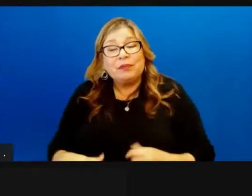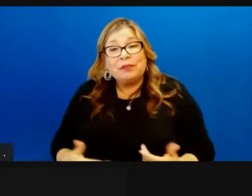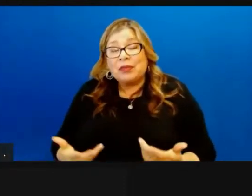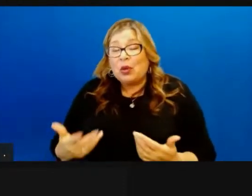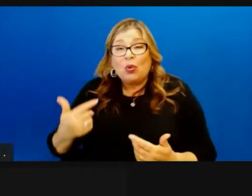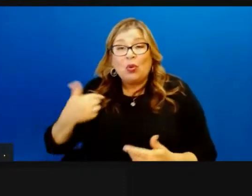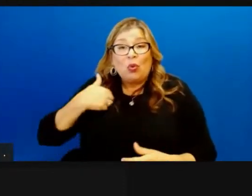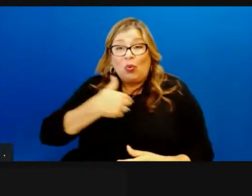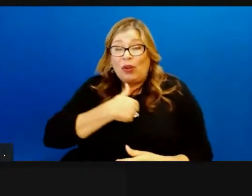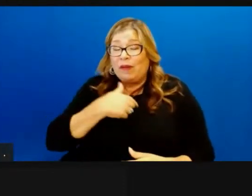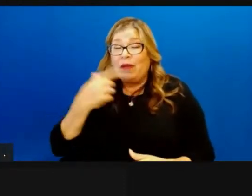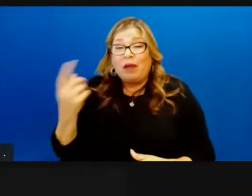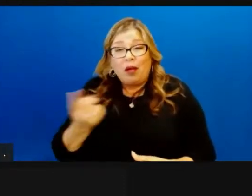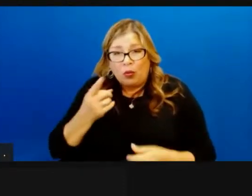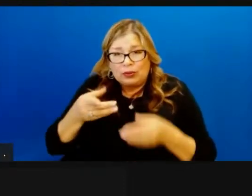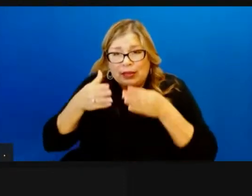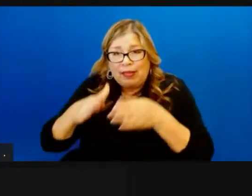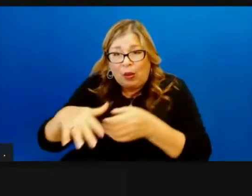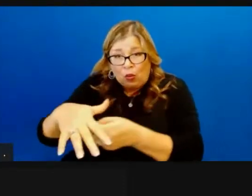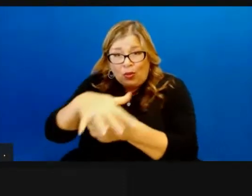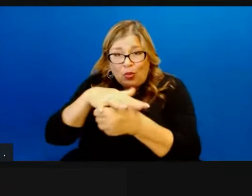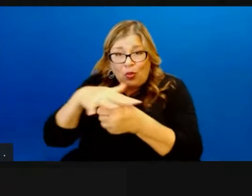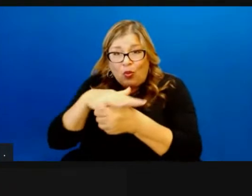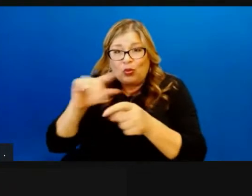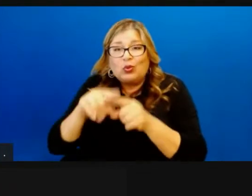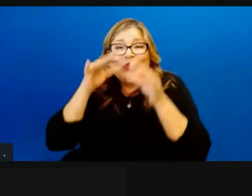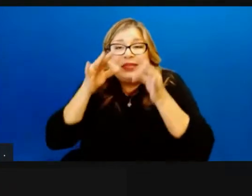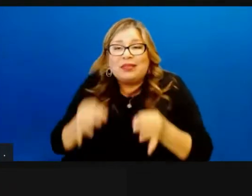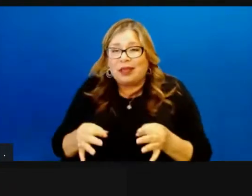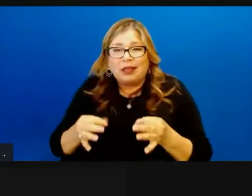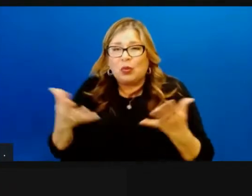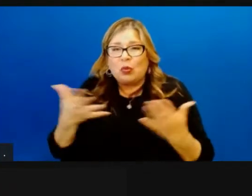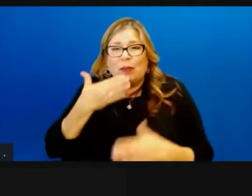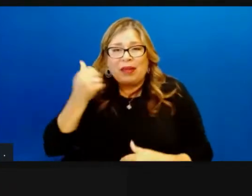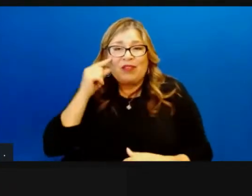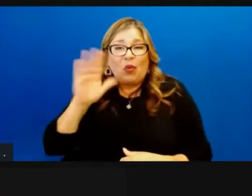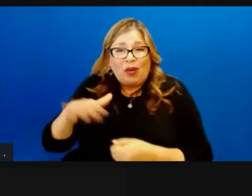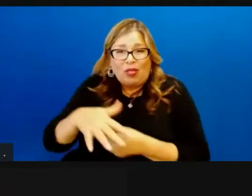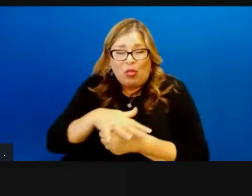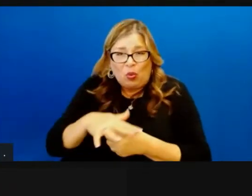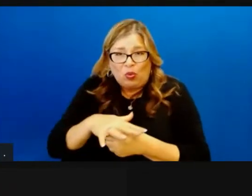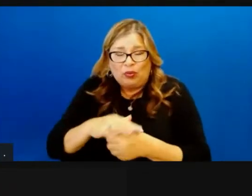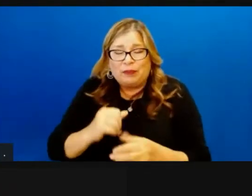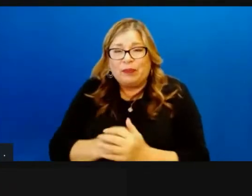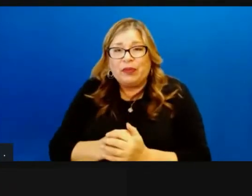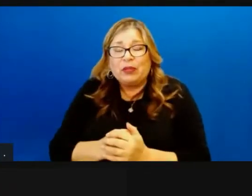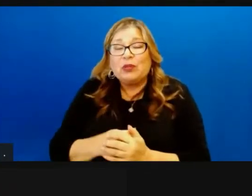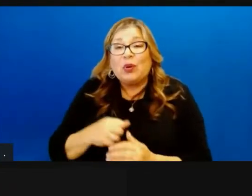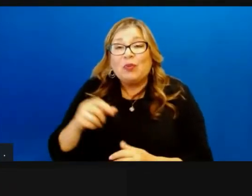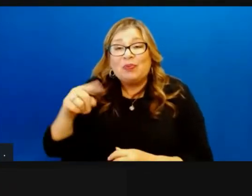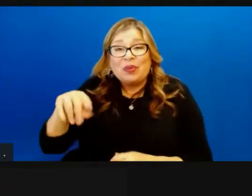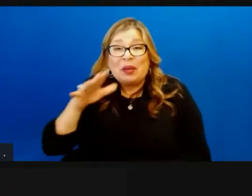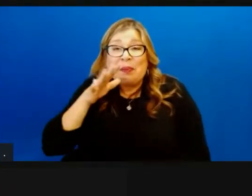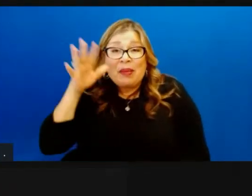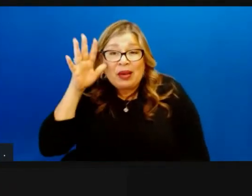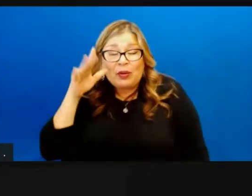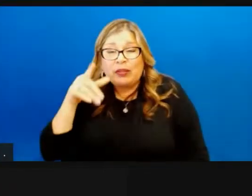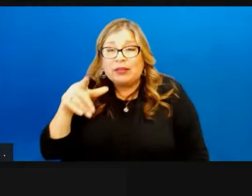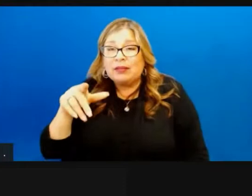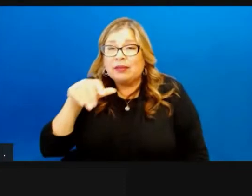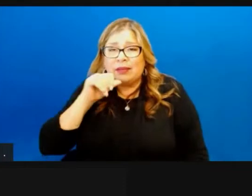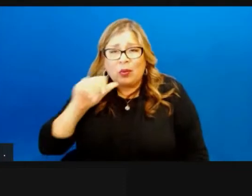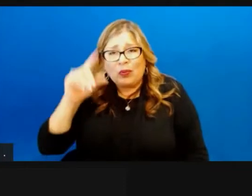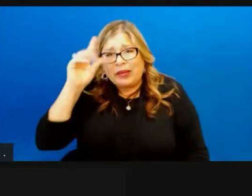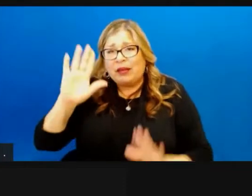important driver in determination. So the point is, parents should not hear that we aren't making a move. We are taking a little bit more